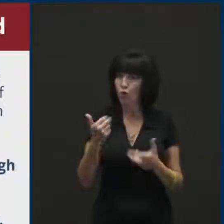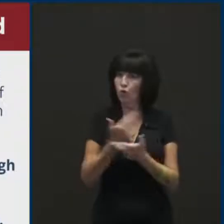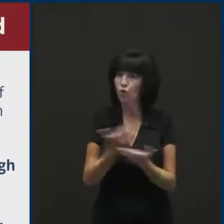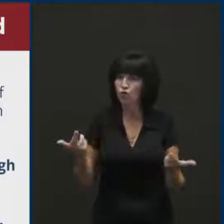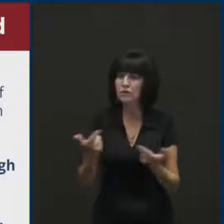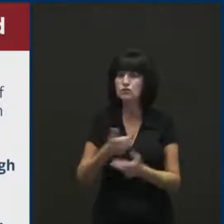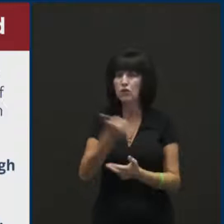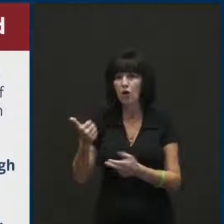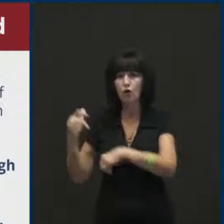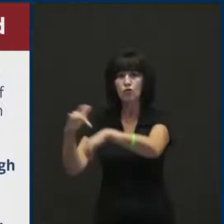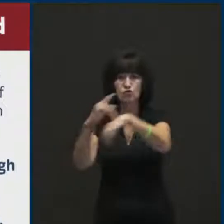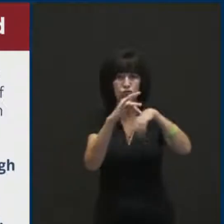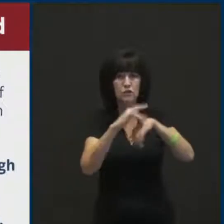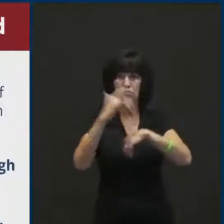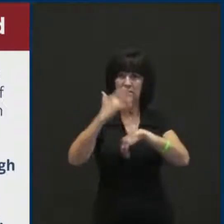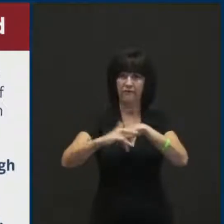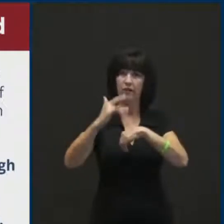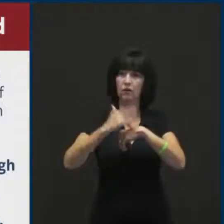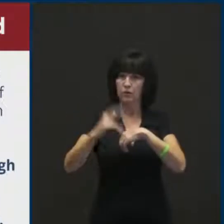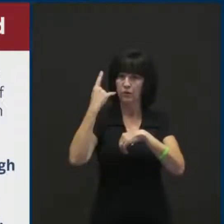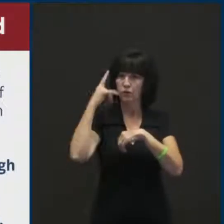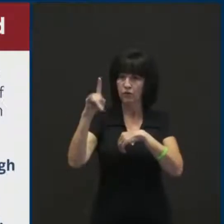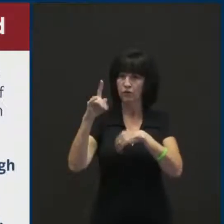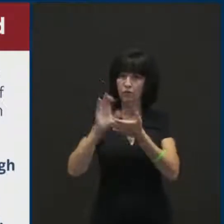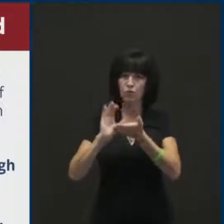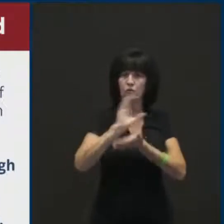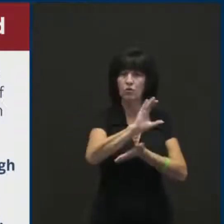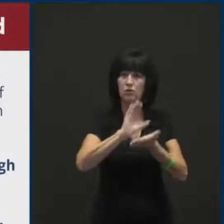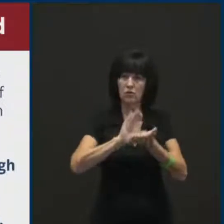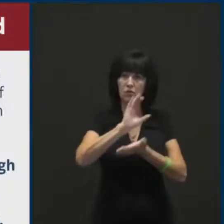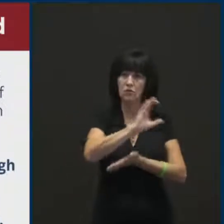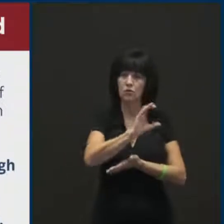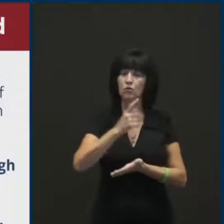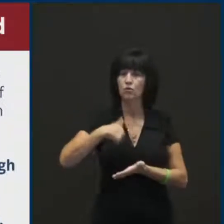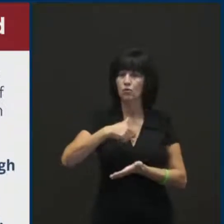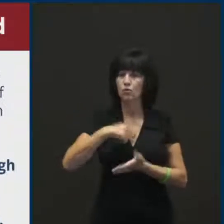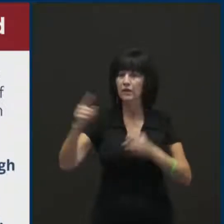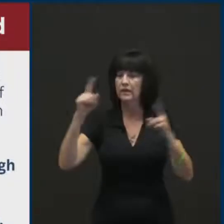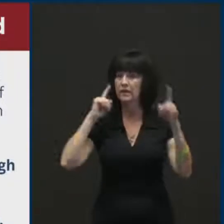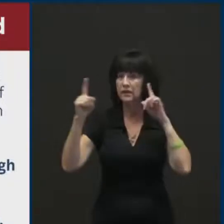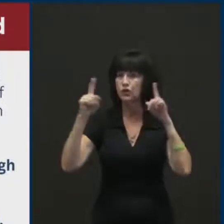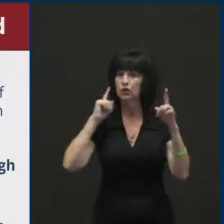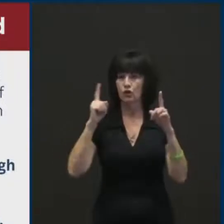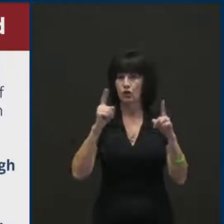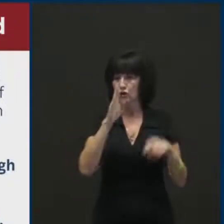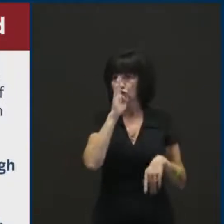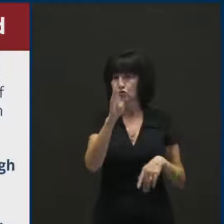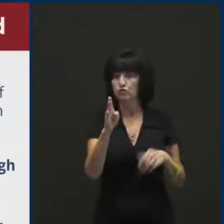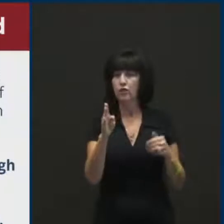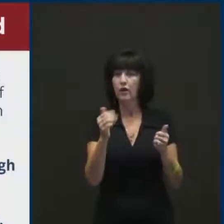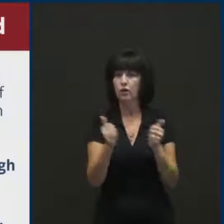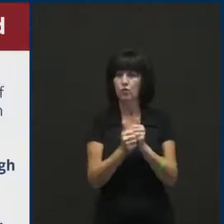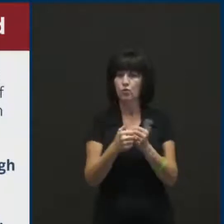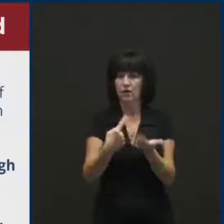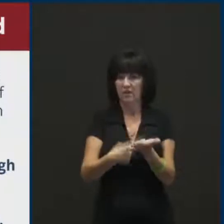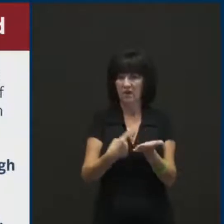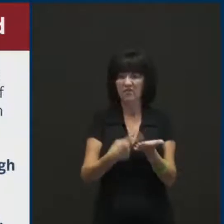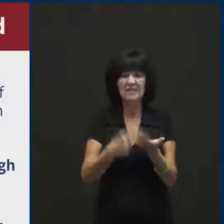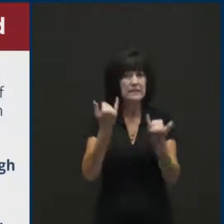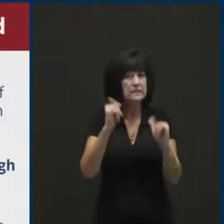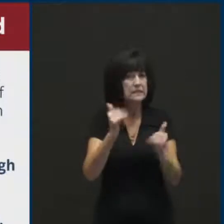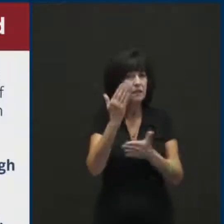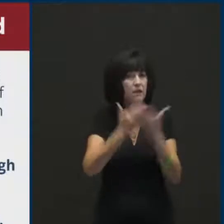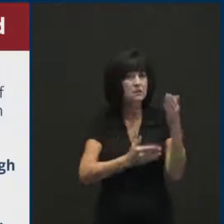state and local level, we've heard directly through conversations with our providers that at times this funding has still left gaps